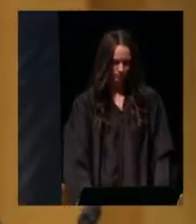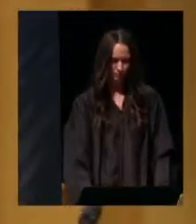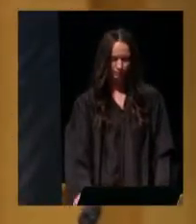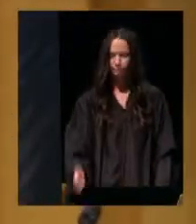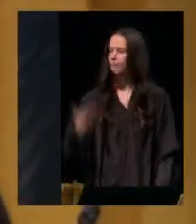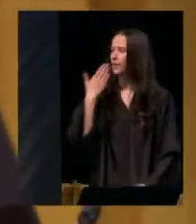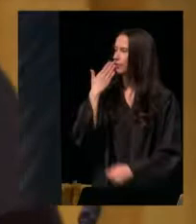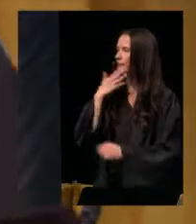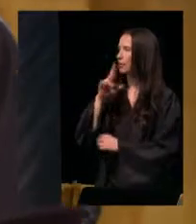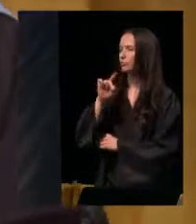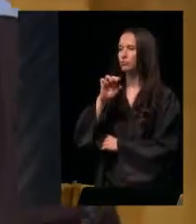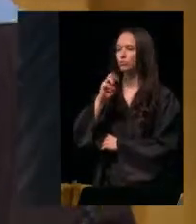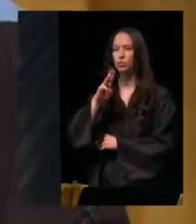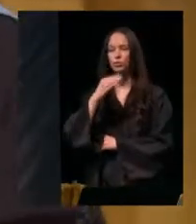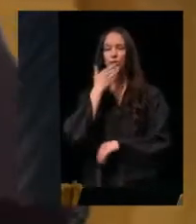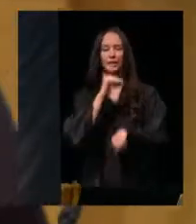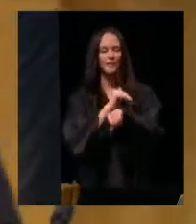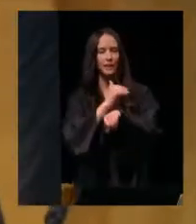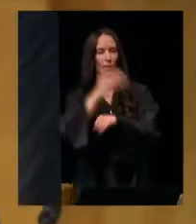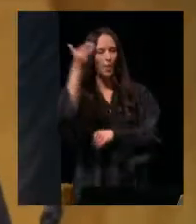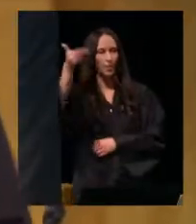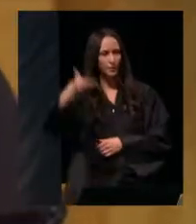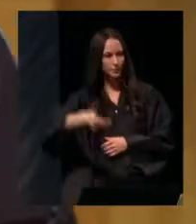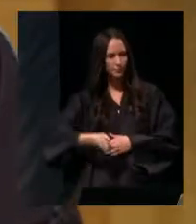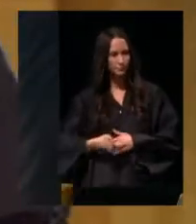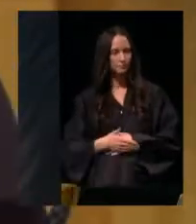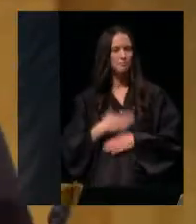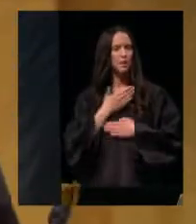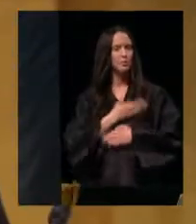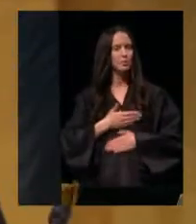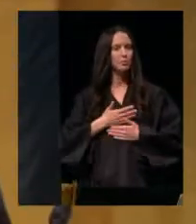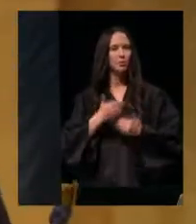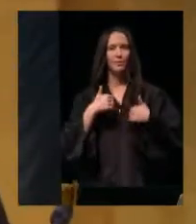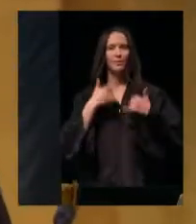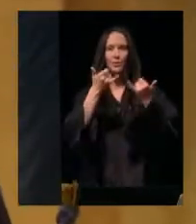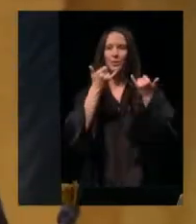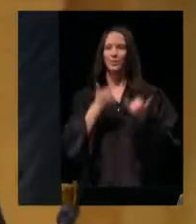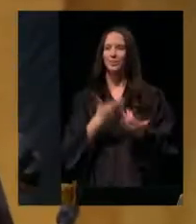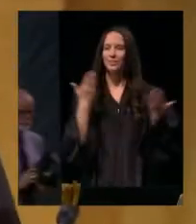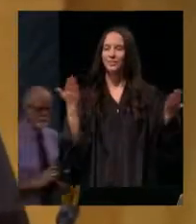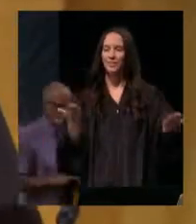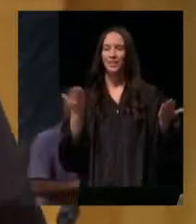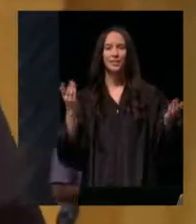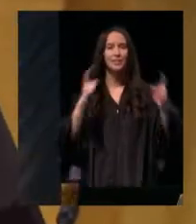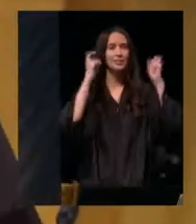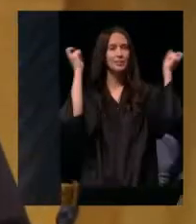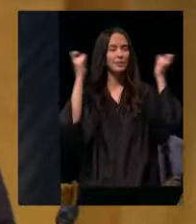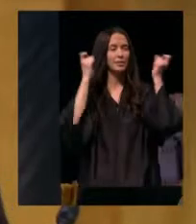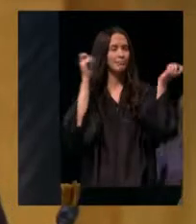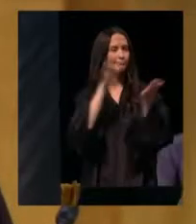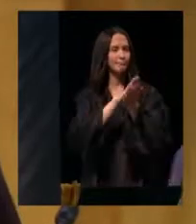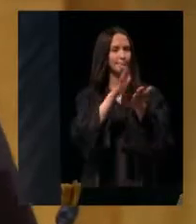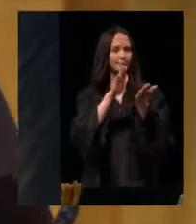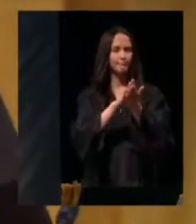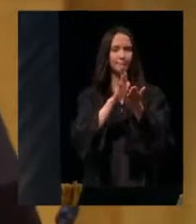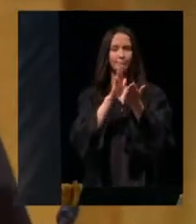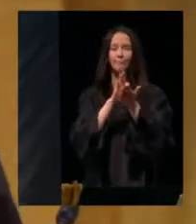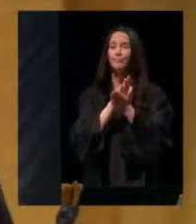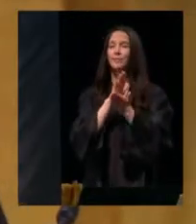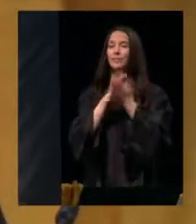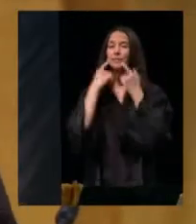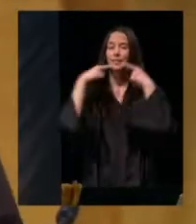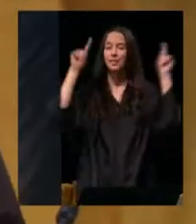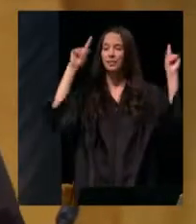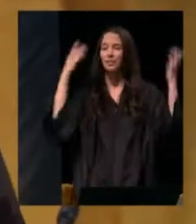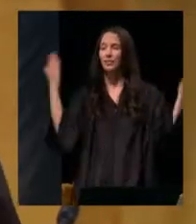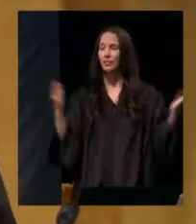Thank you, Drew. Good evening and welcome. It's a pleasure to have you present today to celebrate the academic accomplishments by the graduating